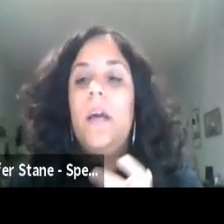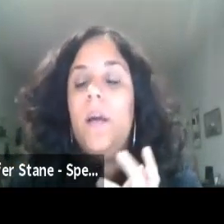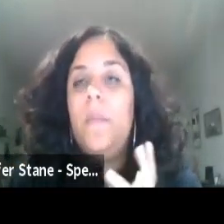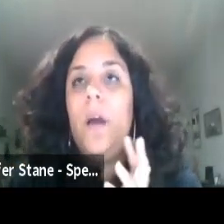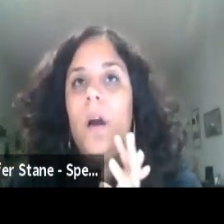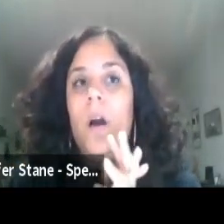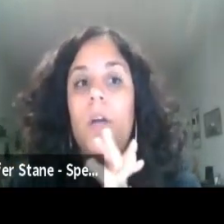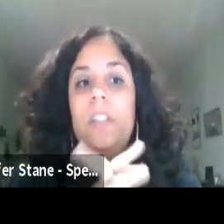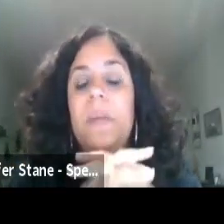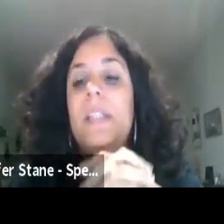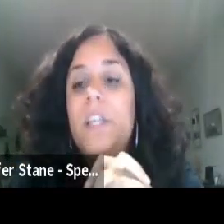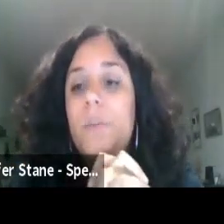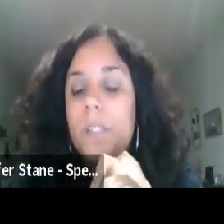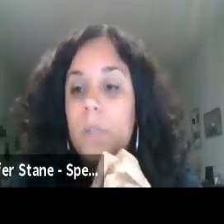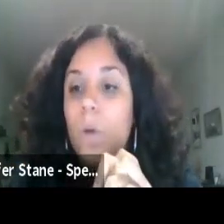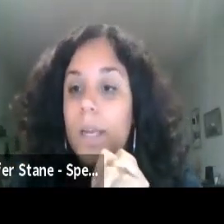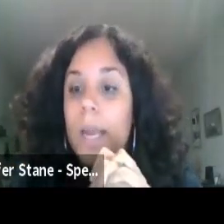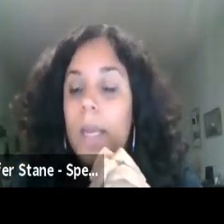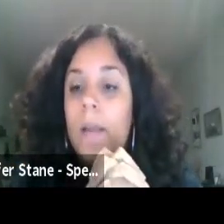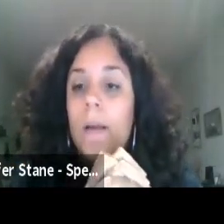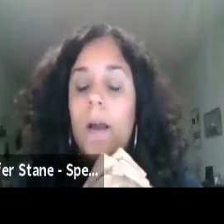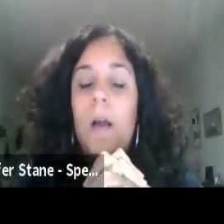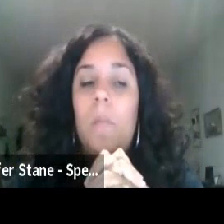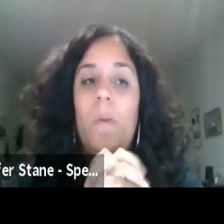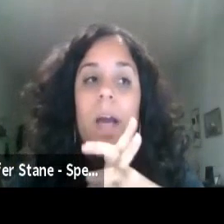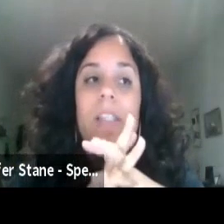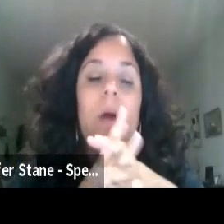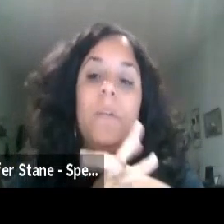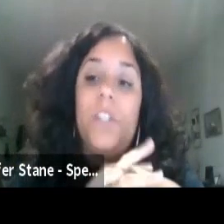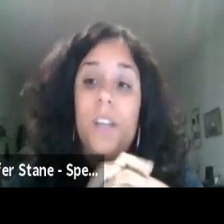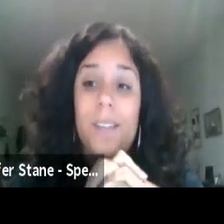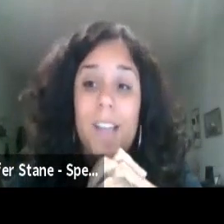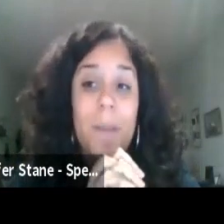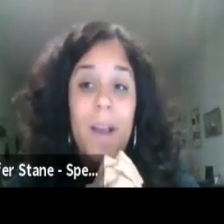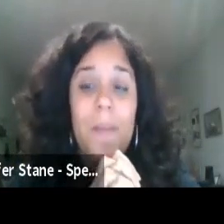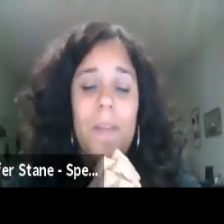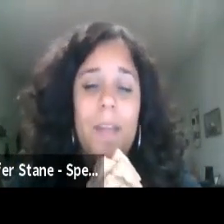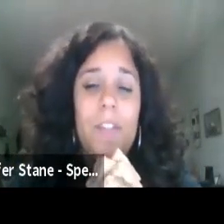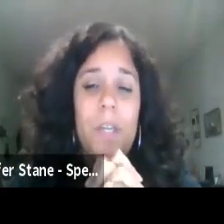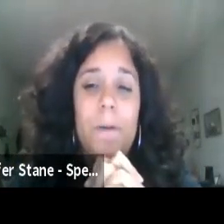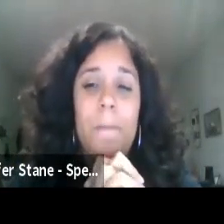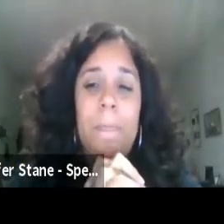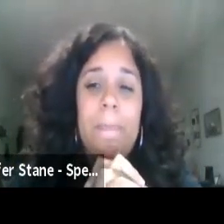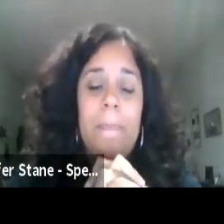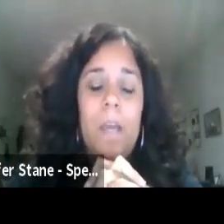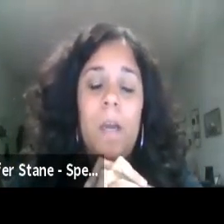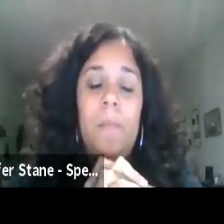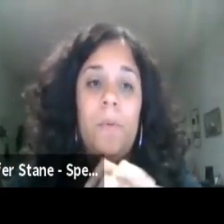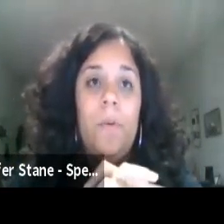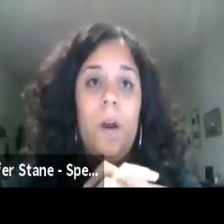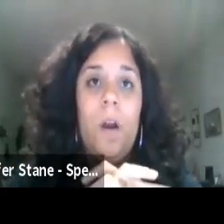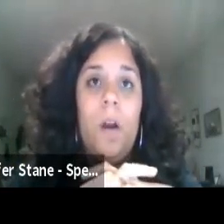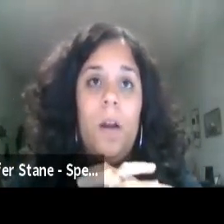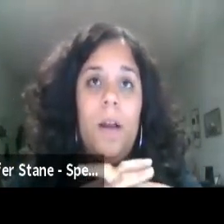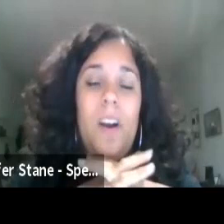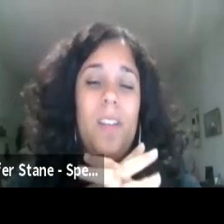we are going to be continuously working. We've got some opportunities coming up in the next year